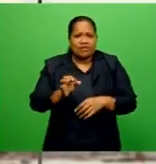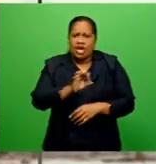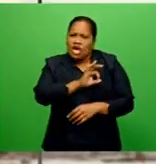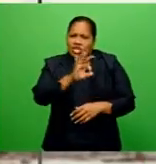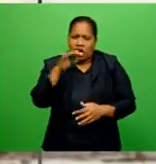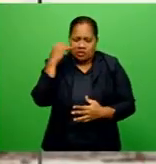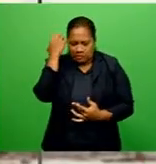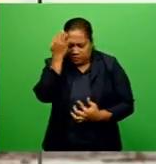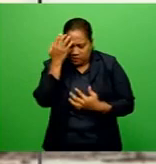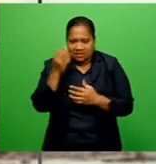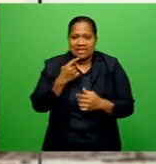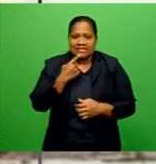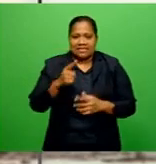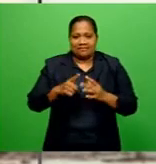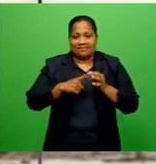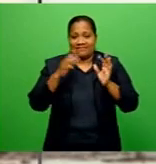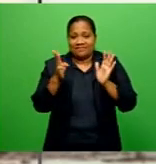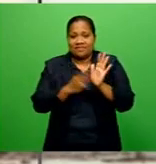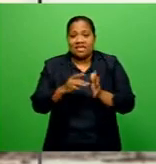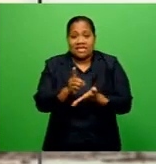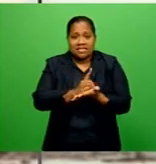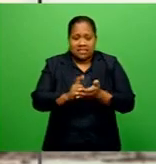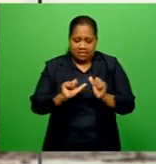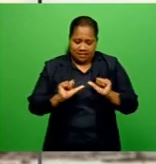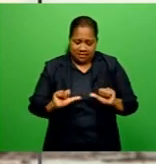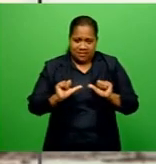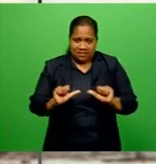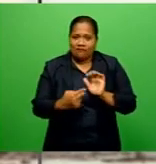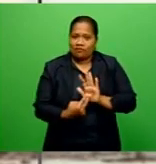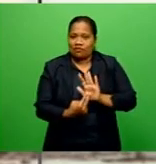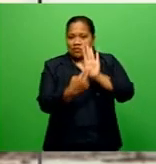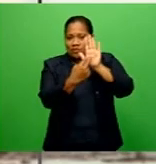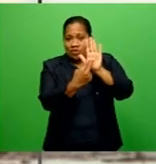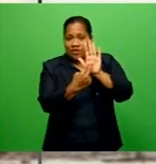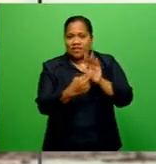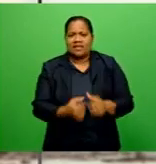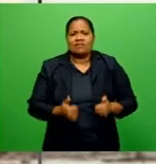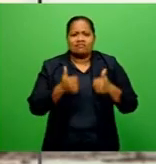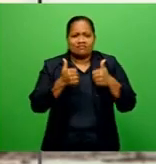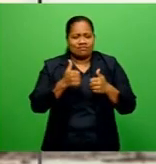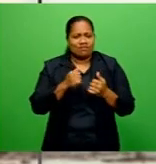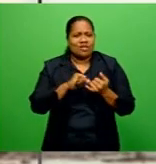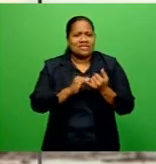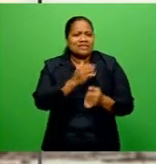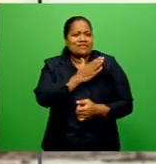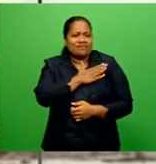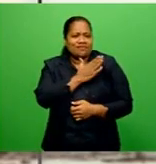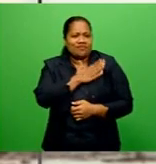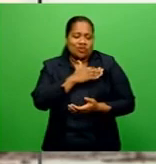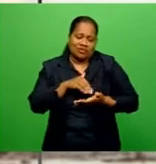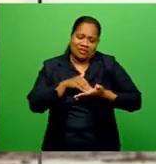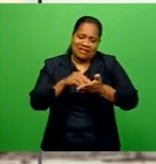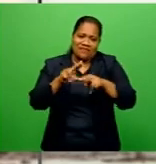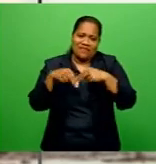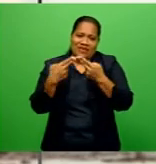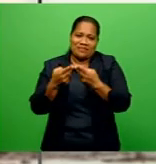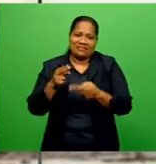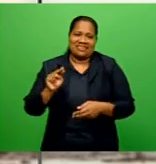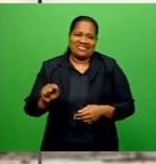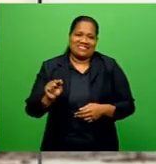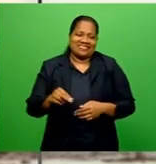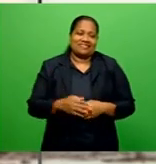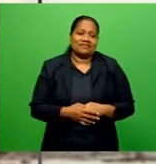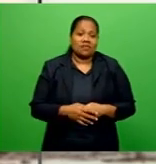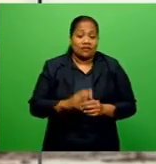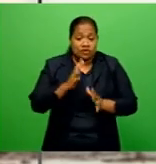says President. Disease prevention measures for the North, and Good Samaritans reach out to family in need. For these